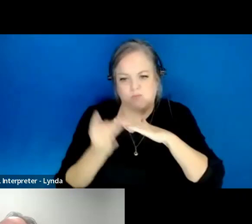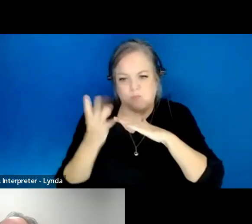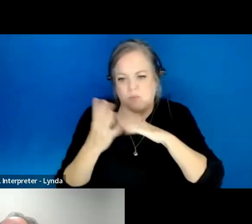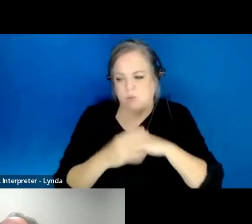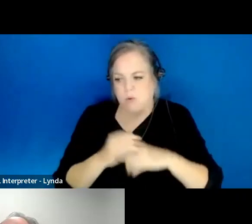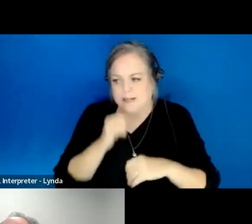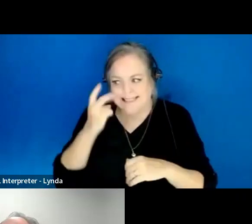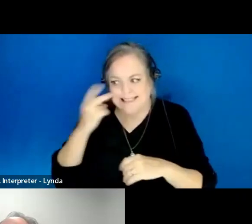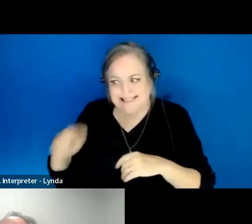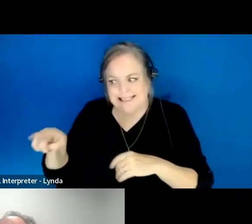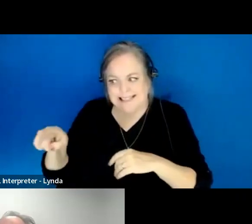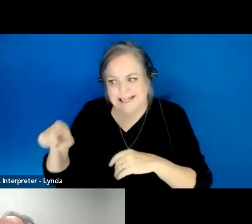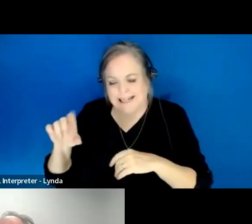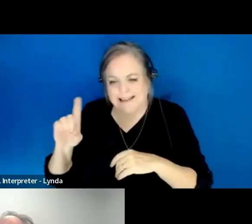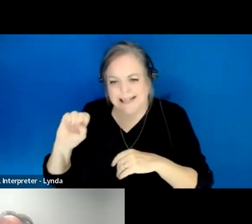them for